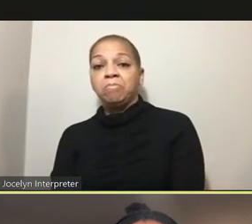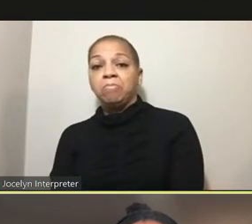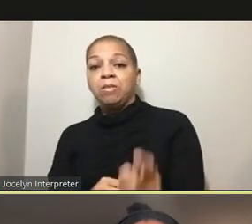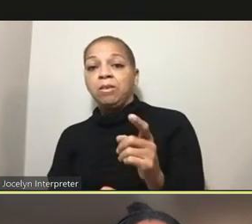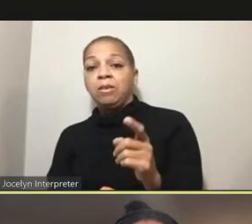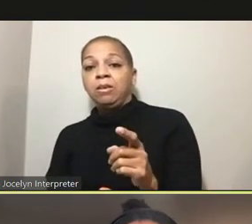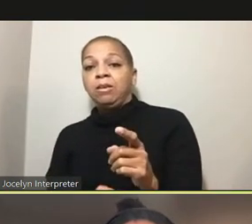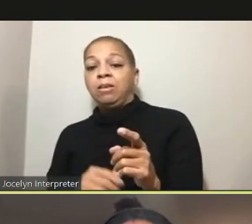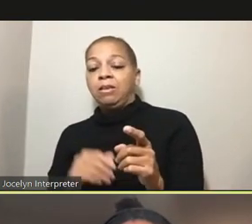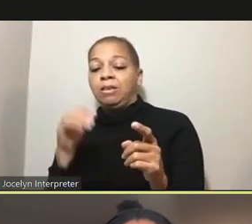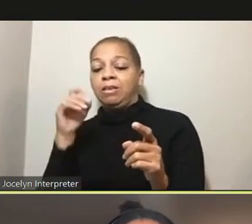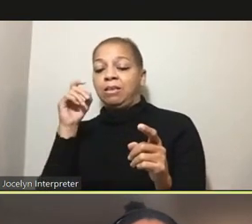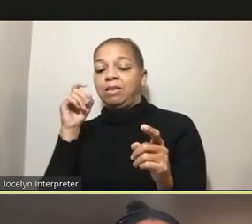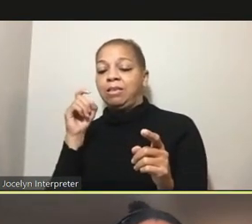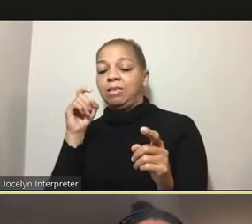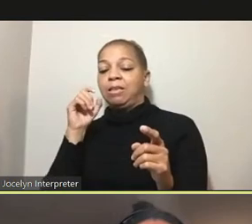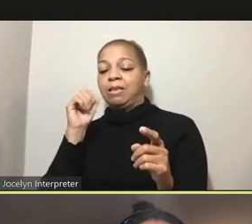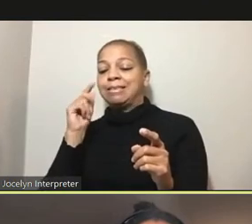There's no,